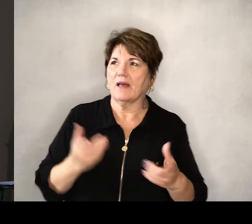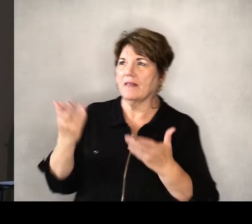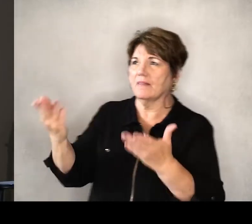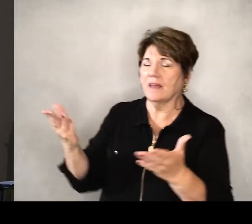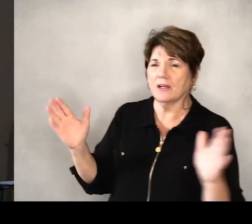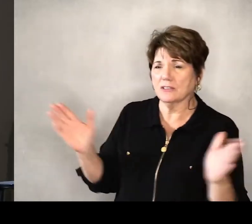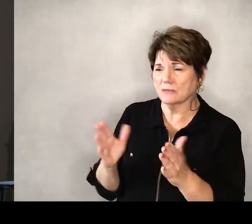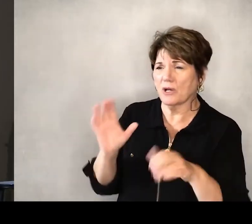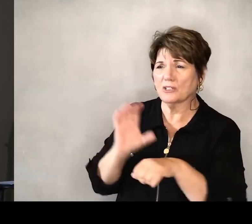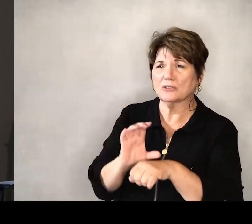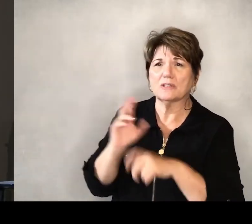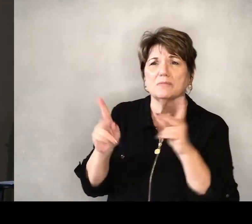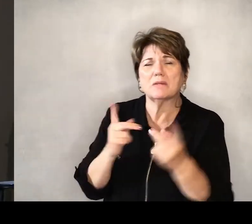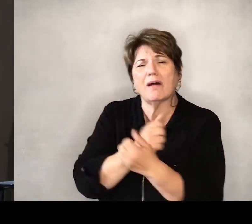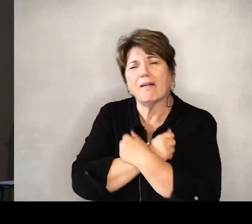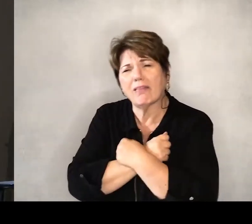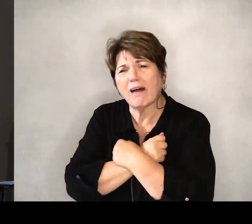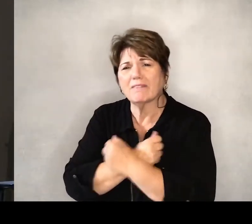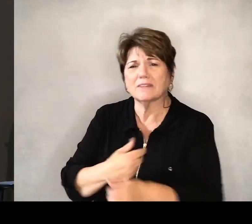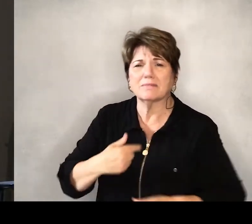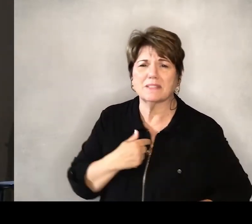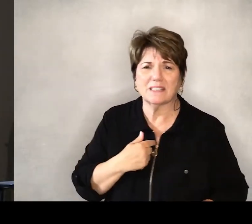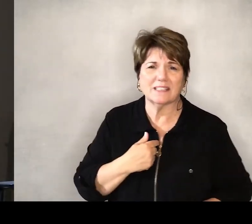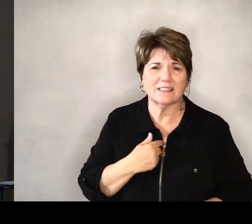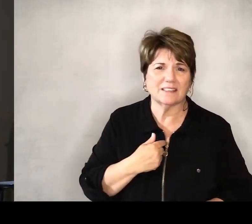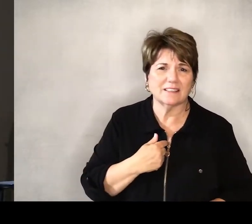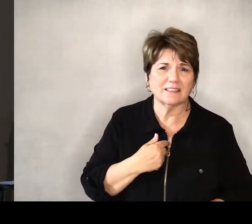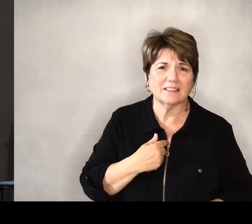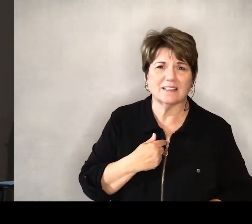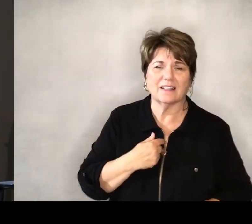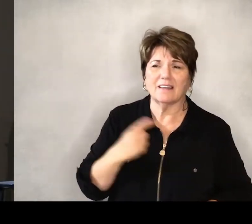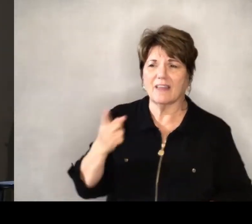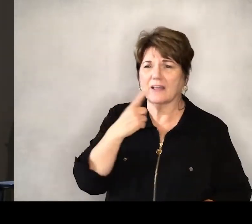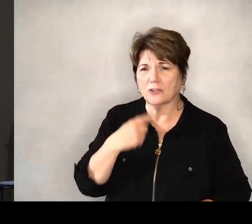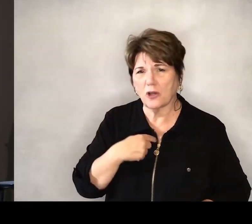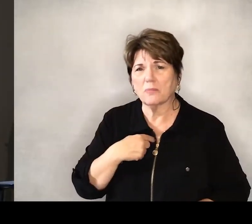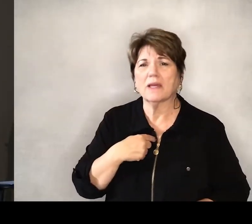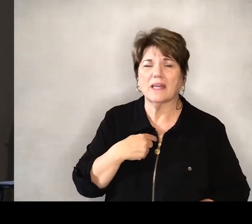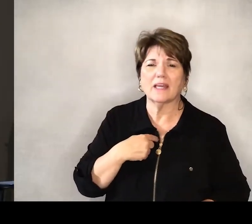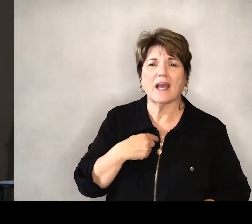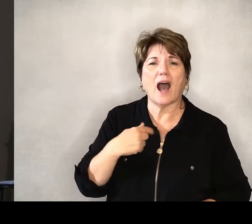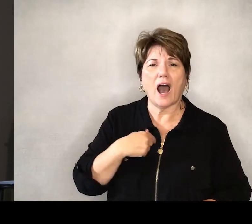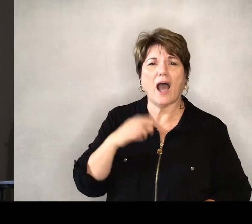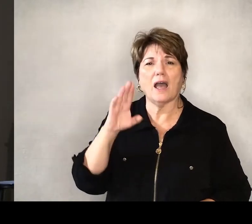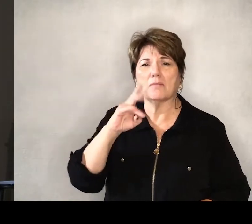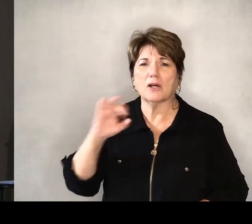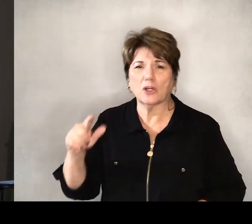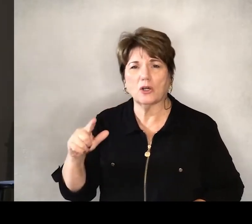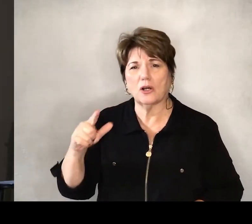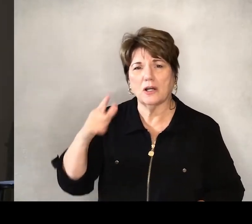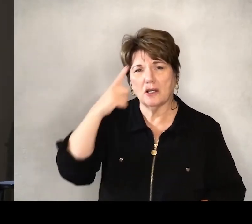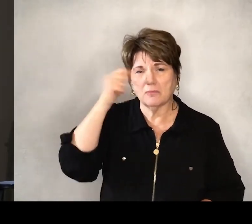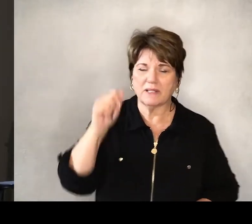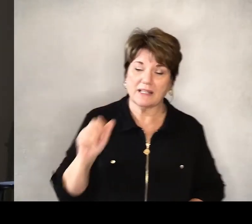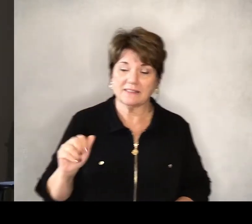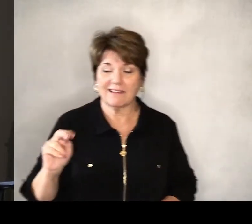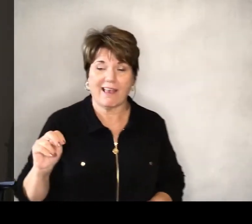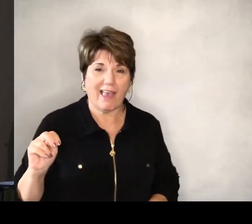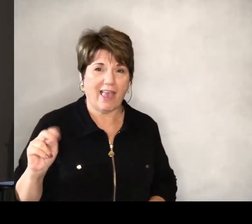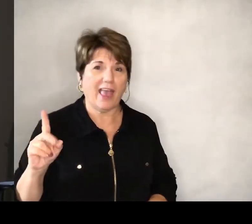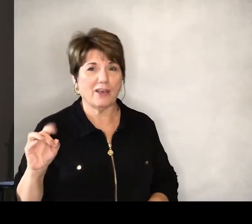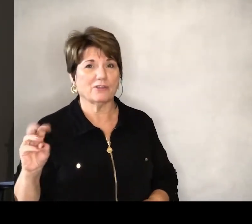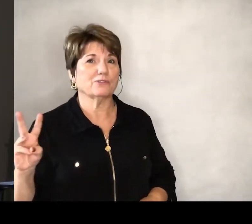a smaller church where people just loved on me. They told me I was kind of cool, because Andrew wasn't, so I was the cool one, right?